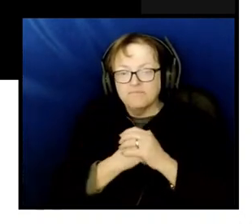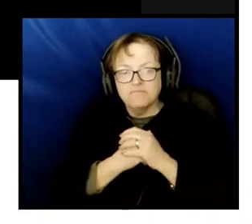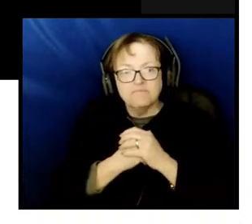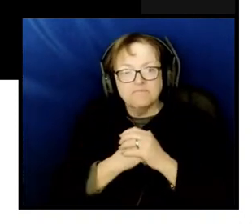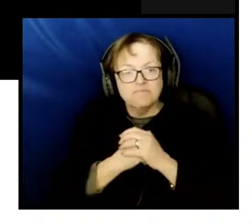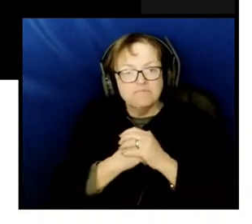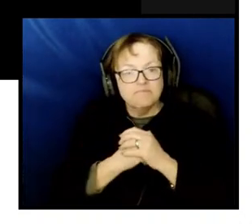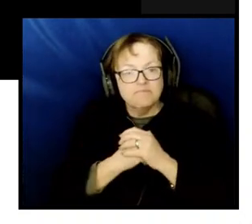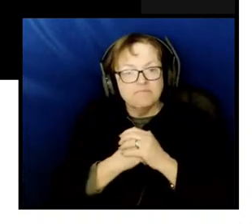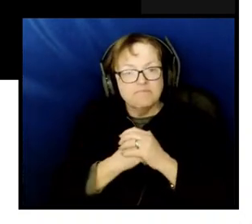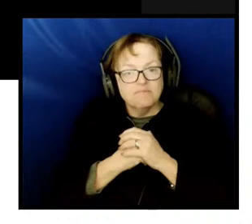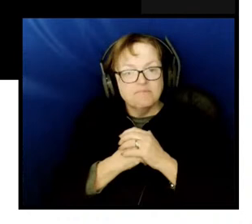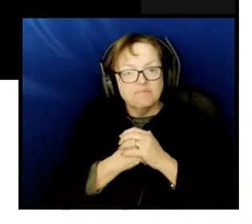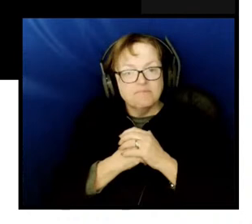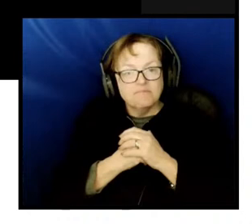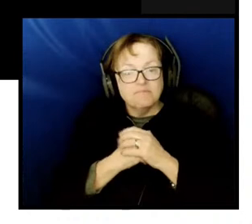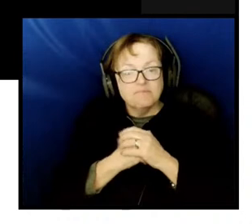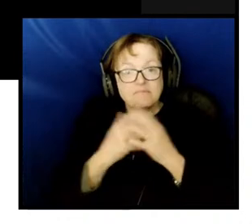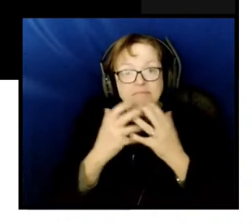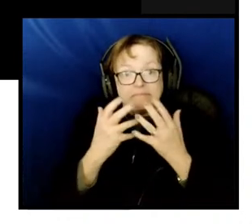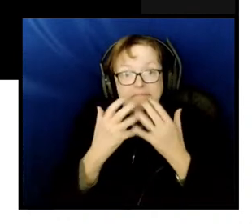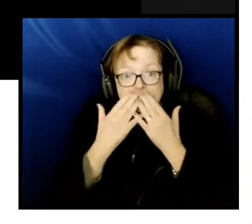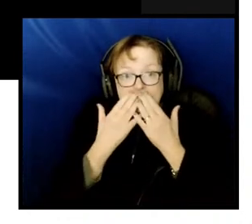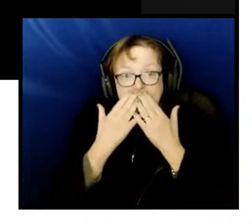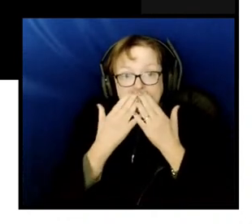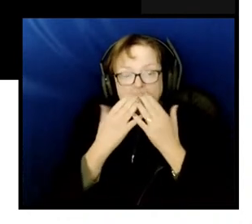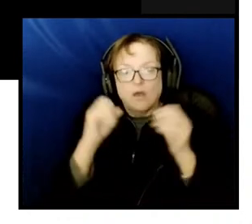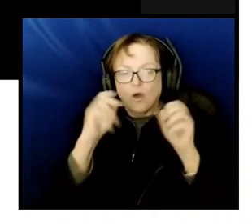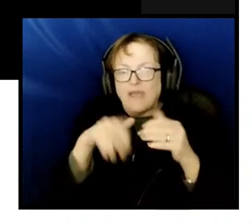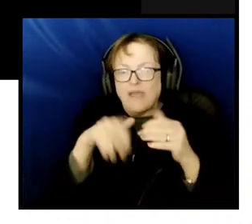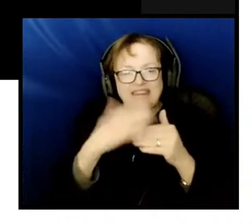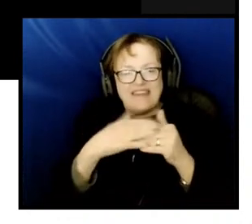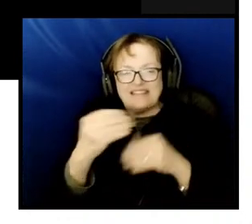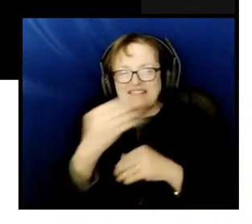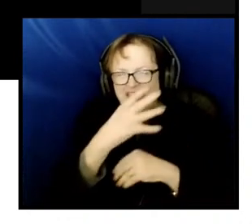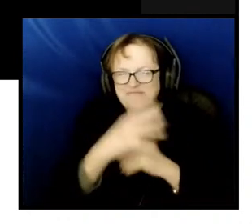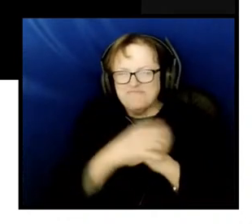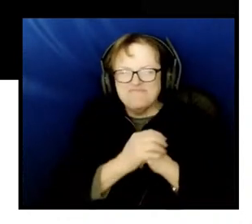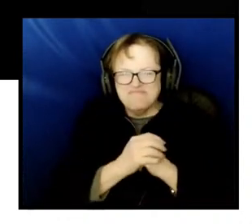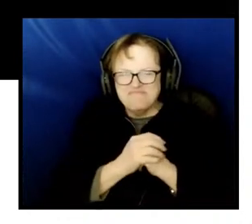No, okay. The next slide. Next slide then.